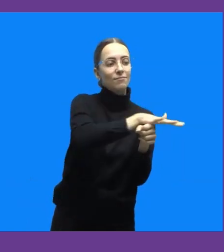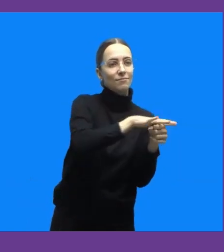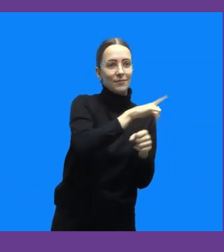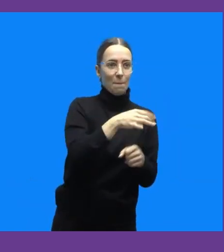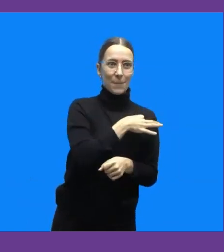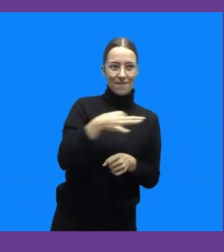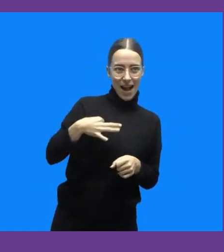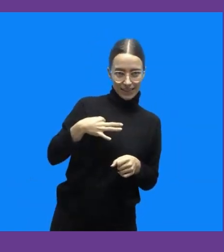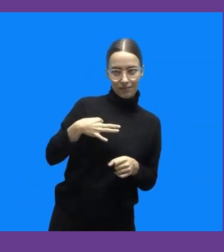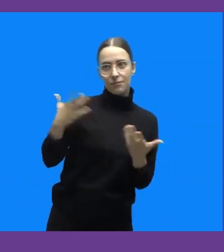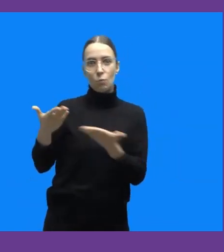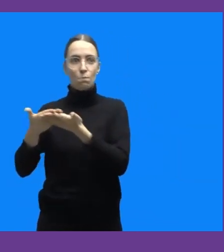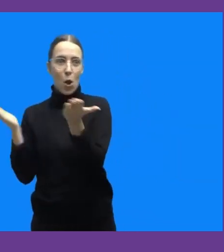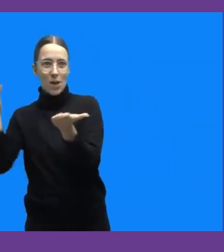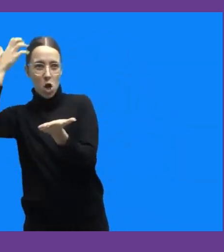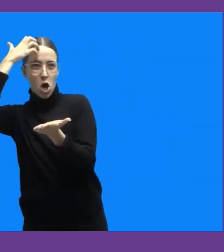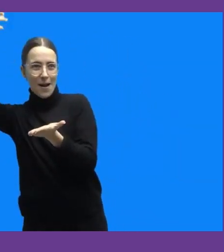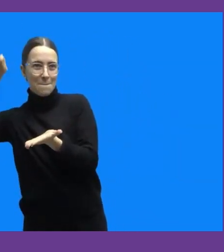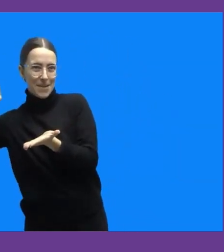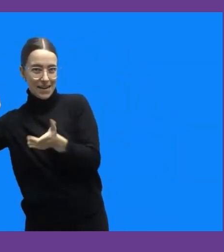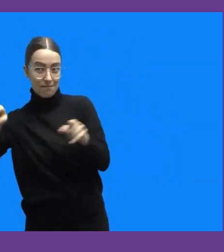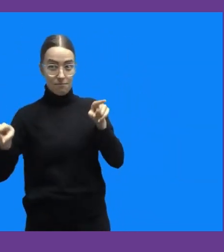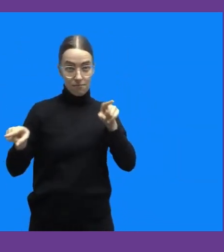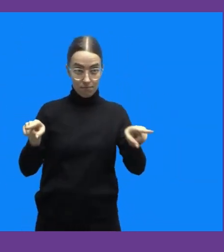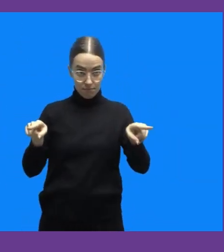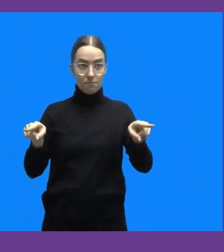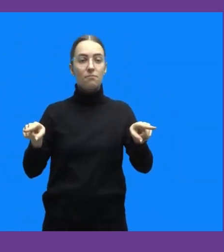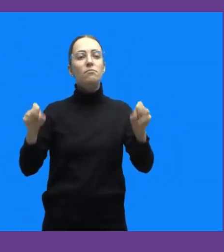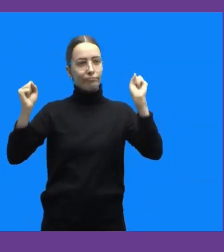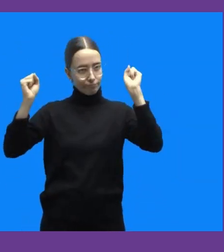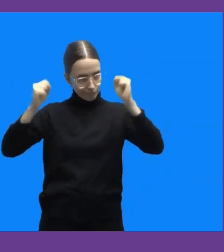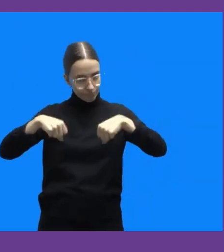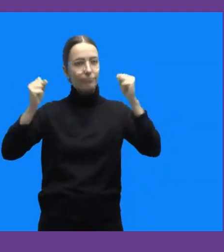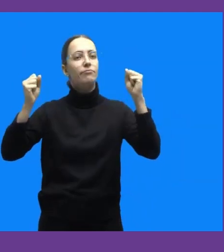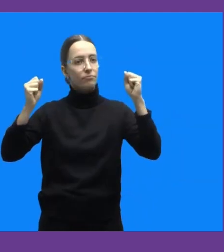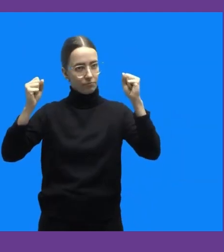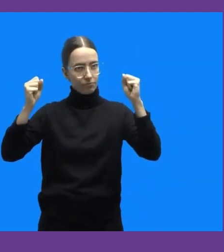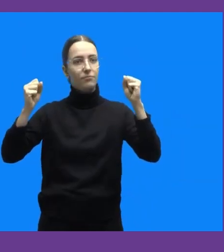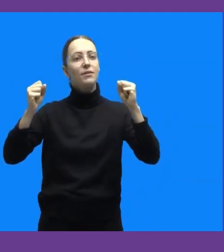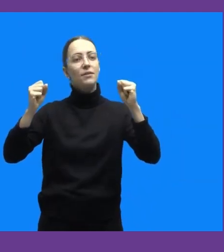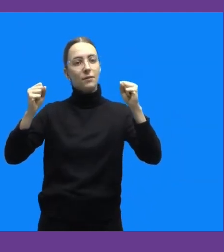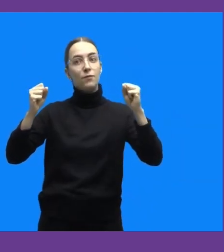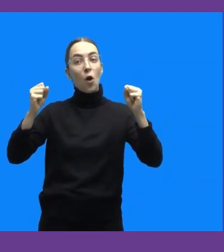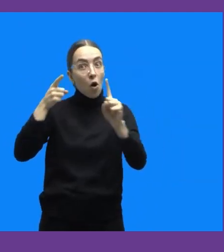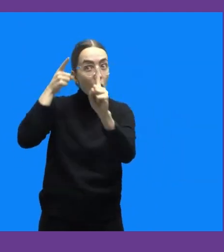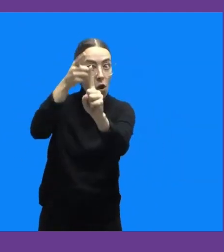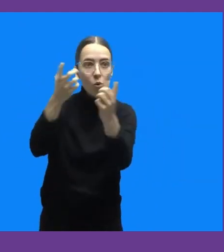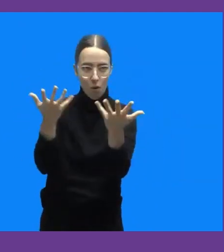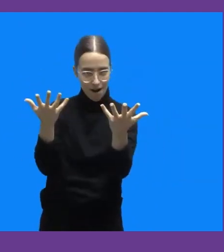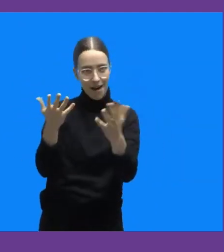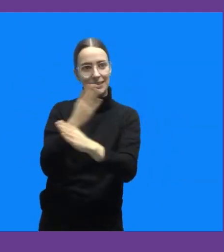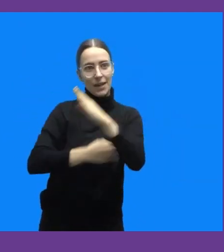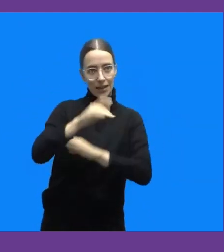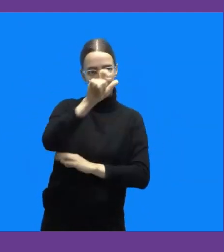can have the legislation, but this doesn't mean that it's going to happen. That is, so what would you say directly